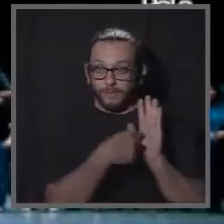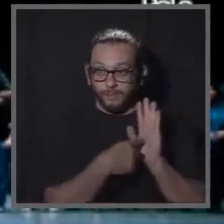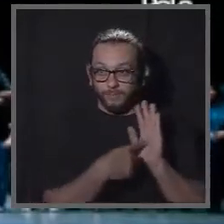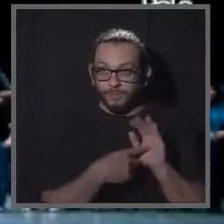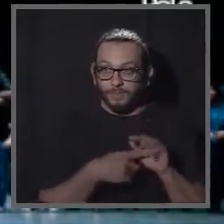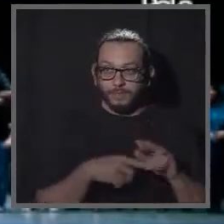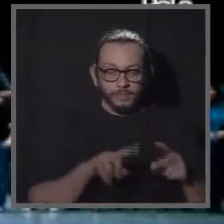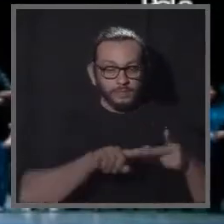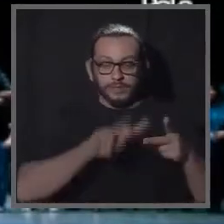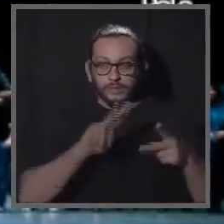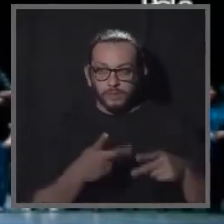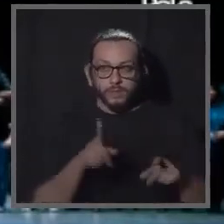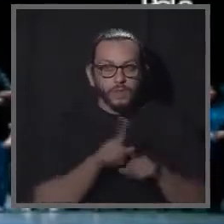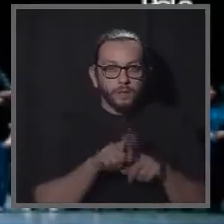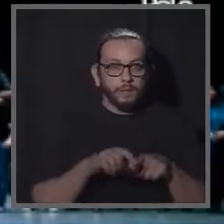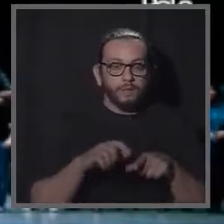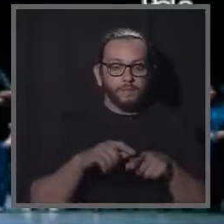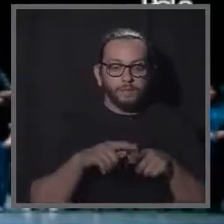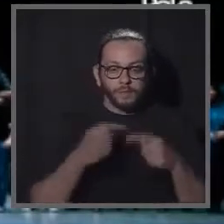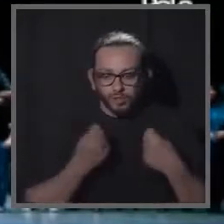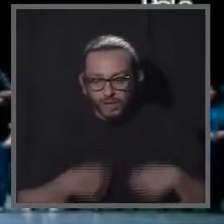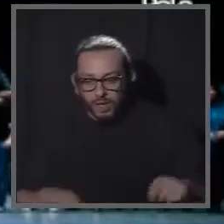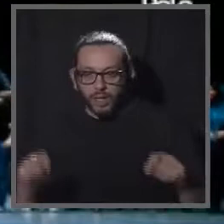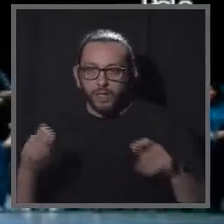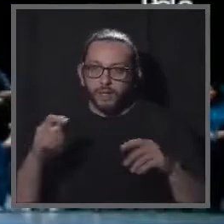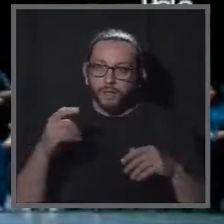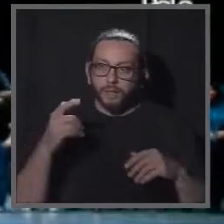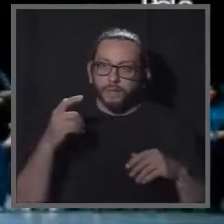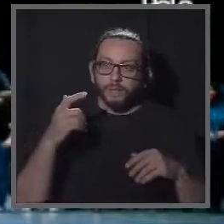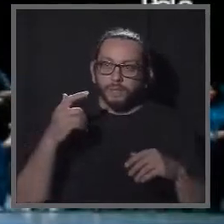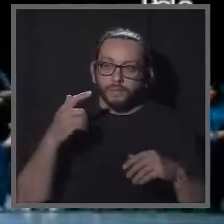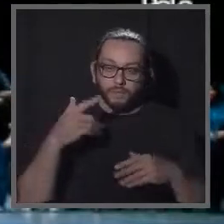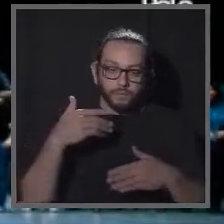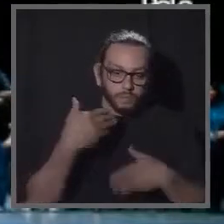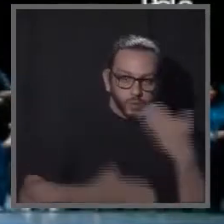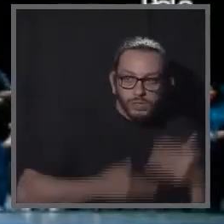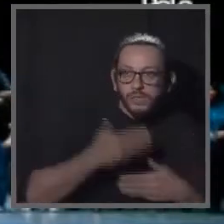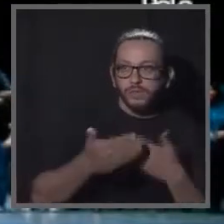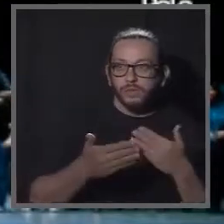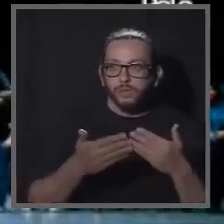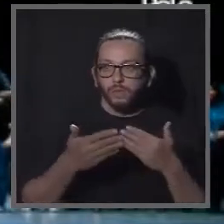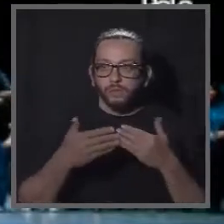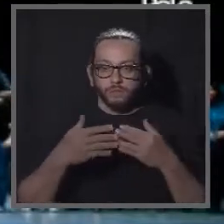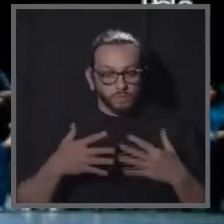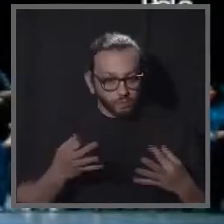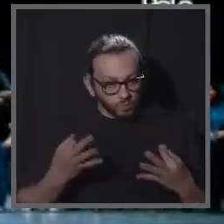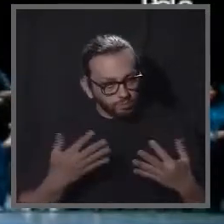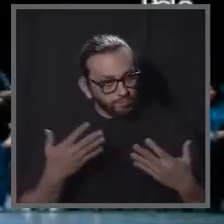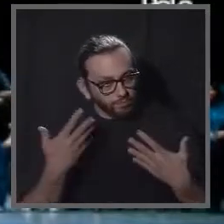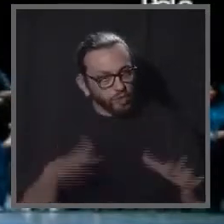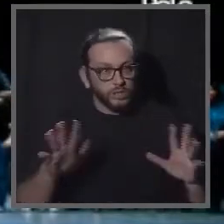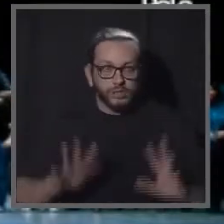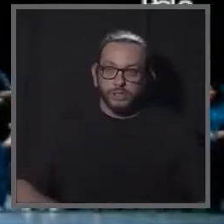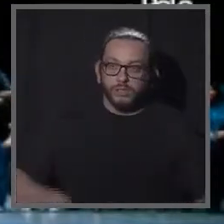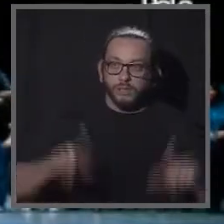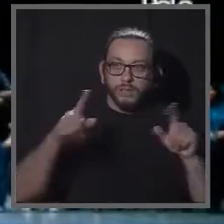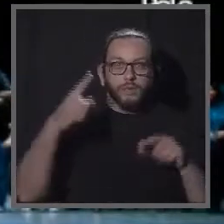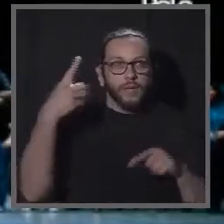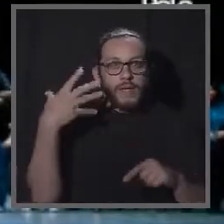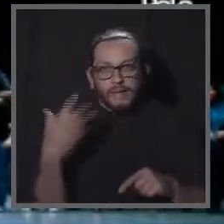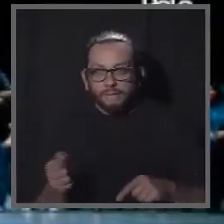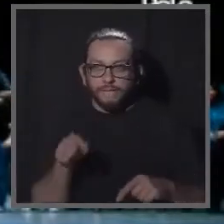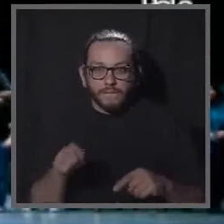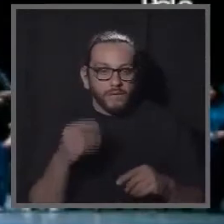examples, the artistic practices and the processes that were developed have